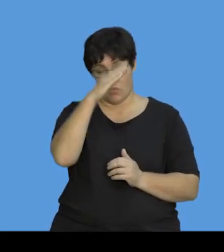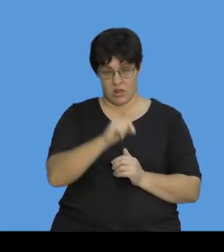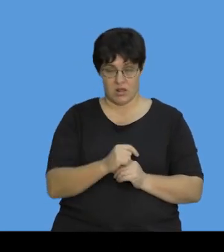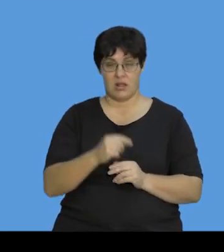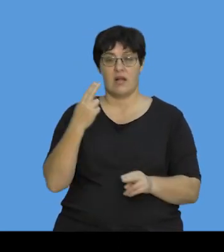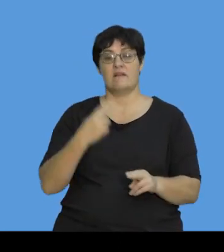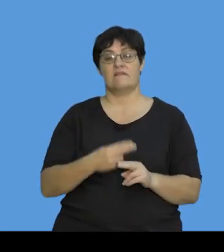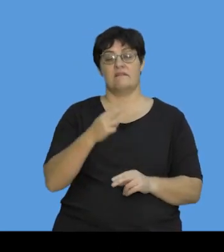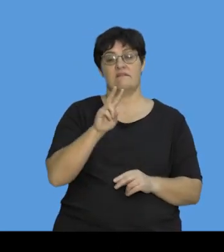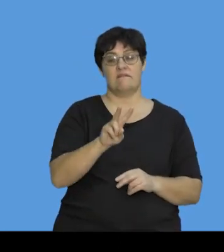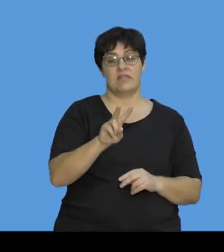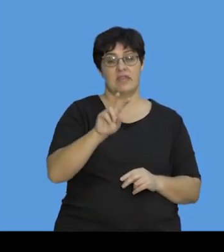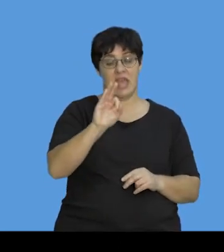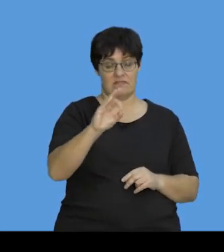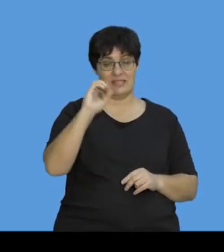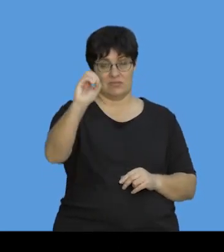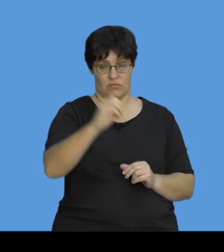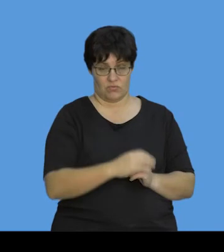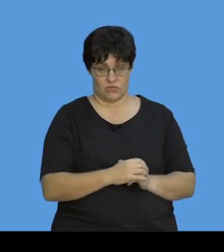my final velocity is 0.